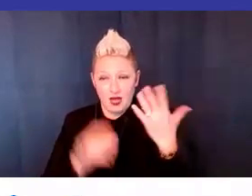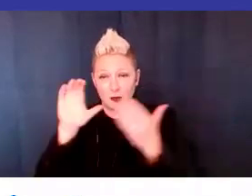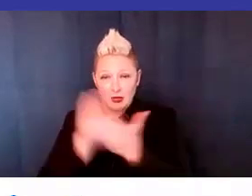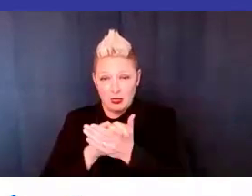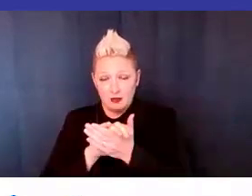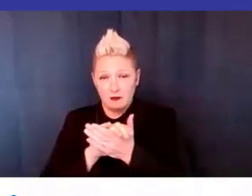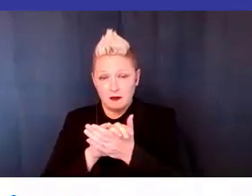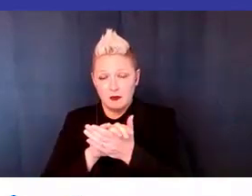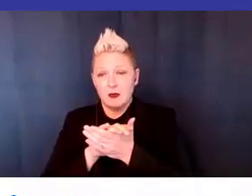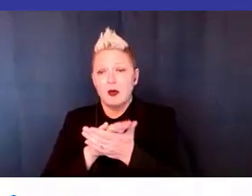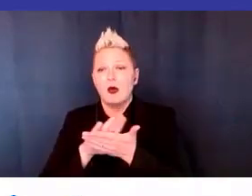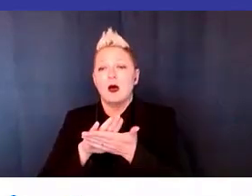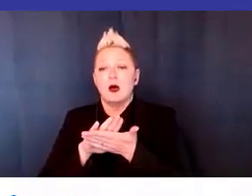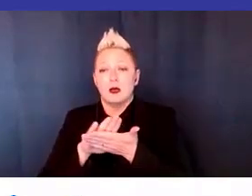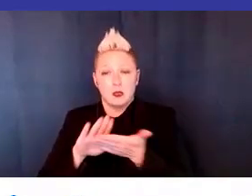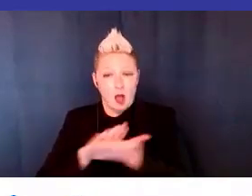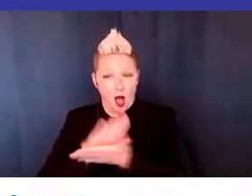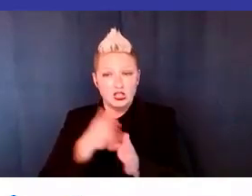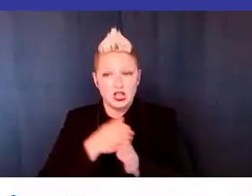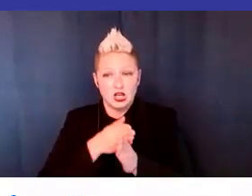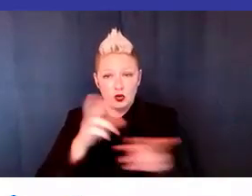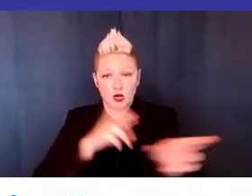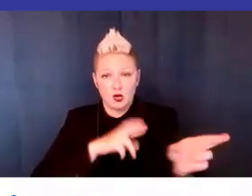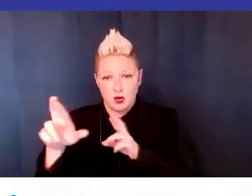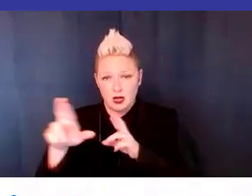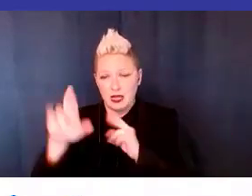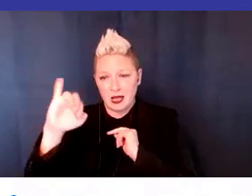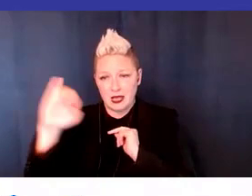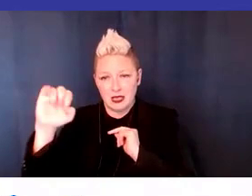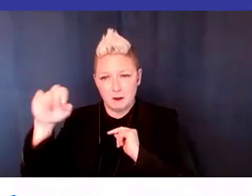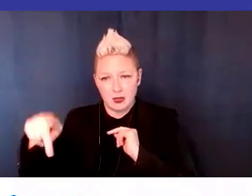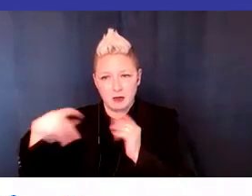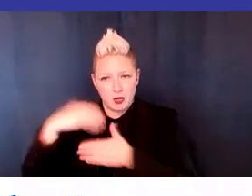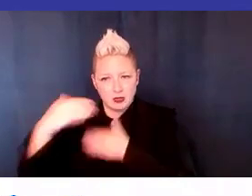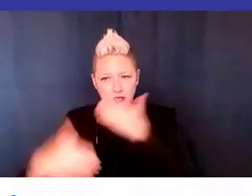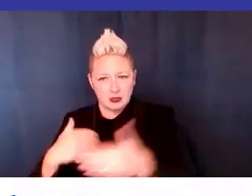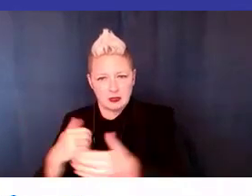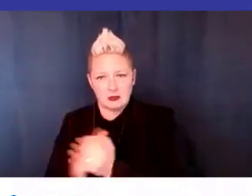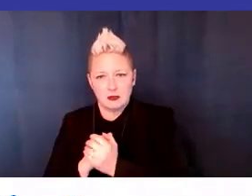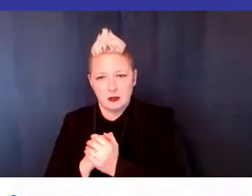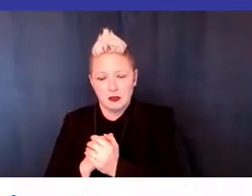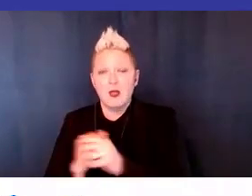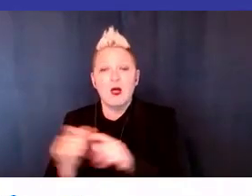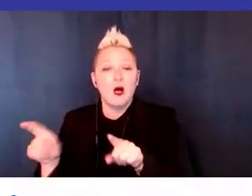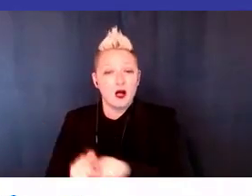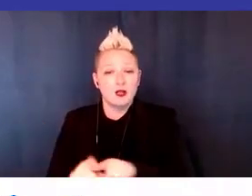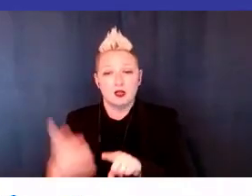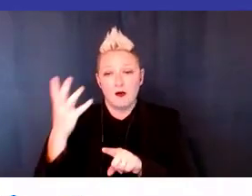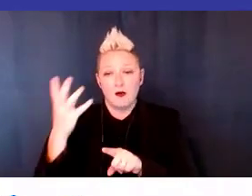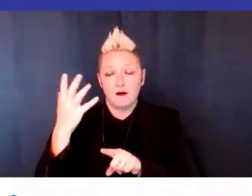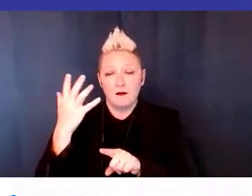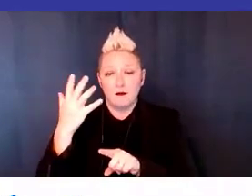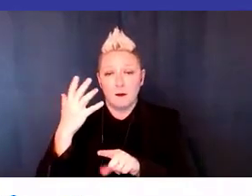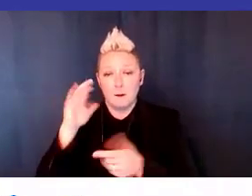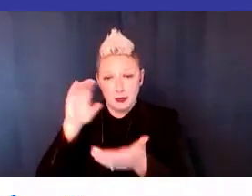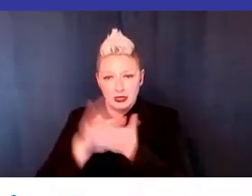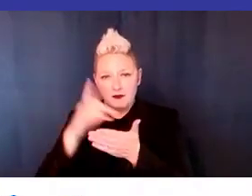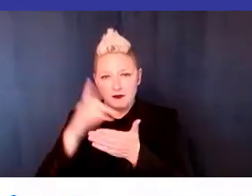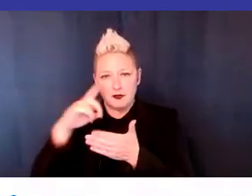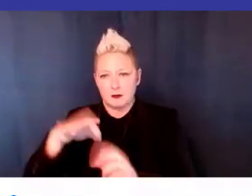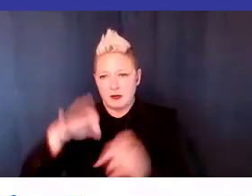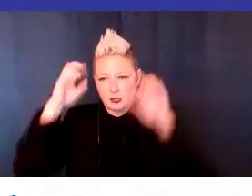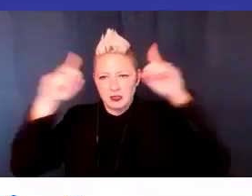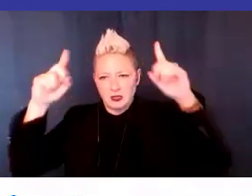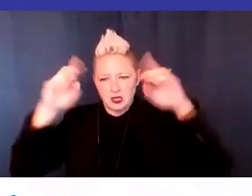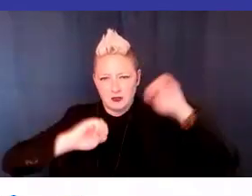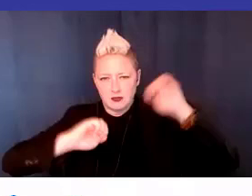and career ready IEP process. They're also core beliefs for special education evaluation. These beliefs